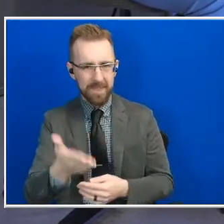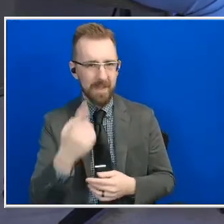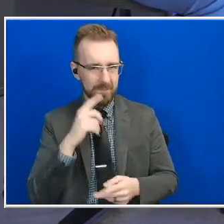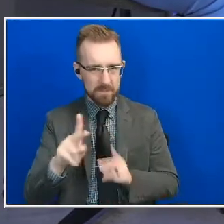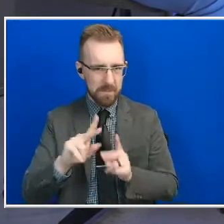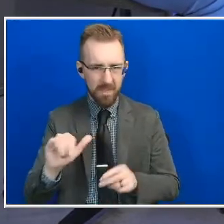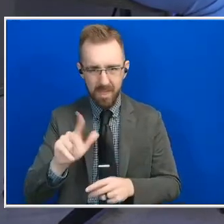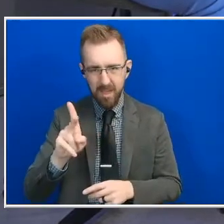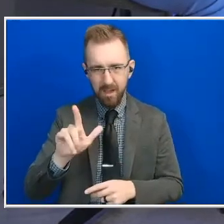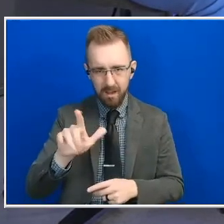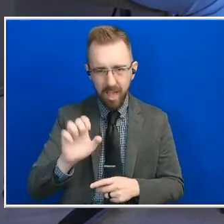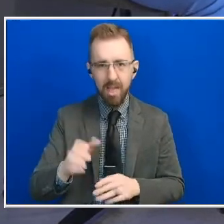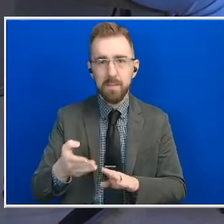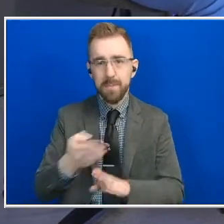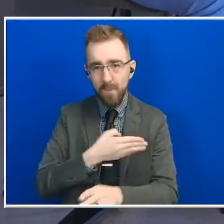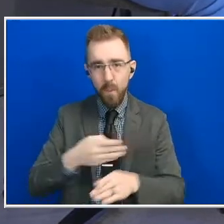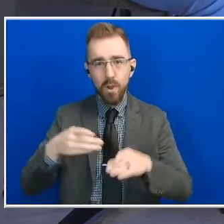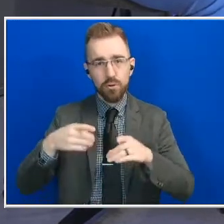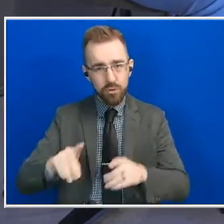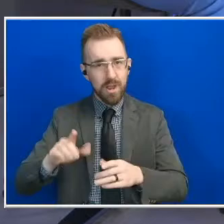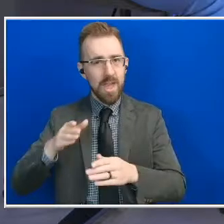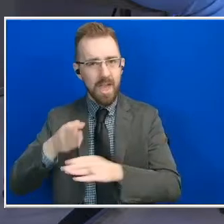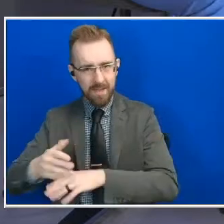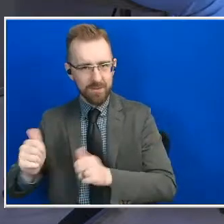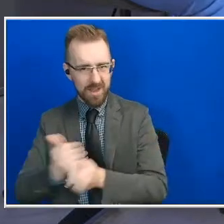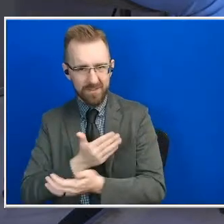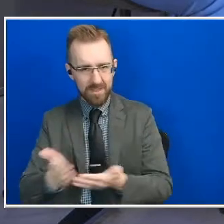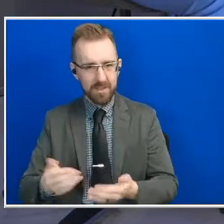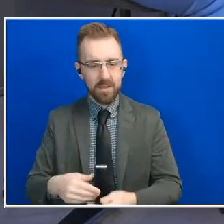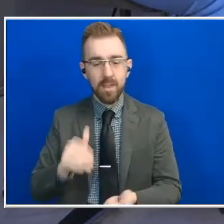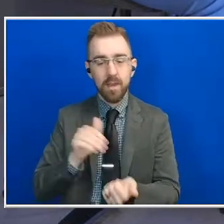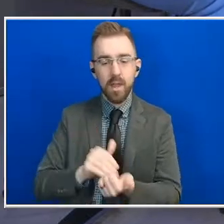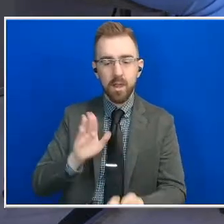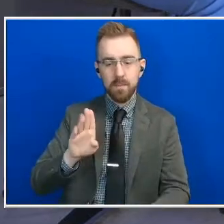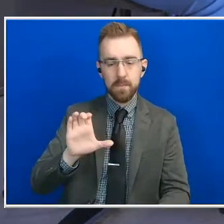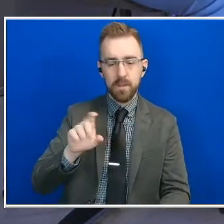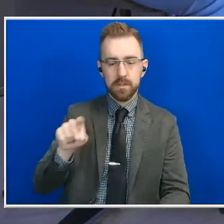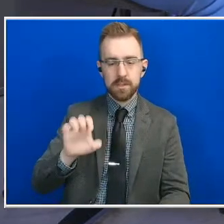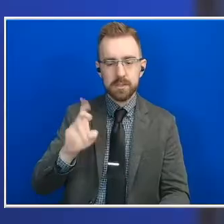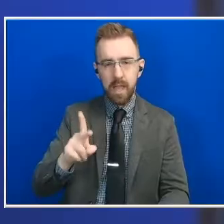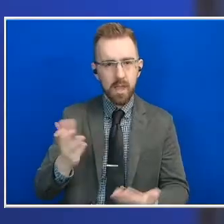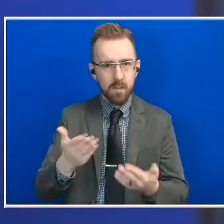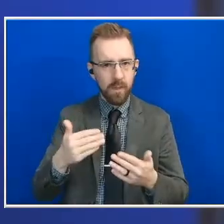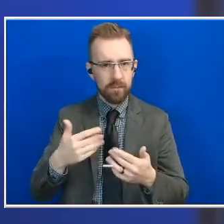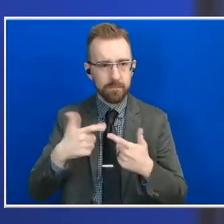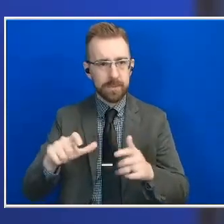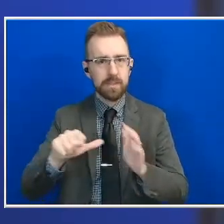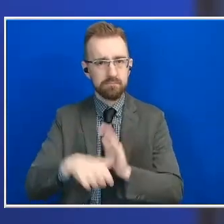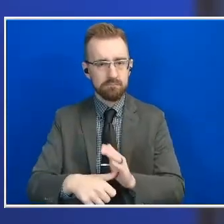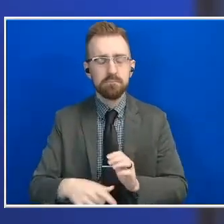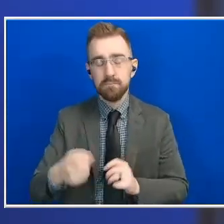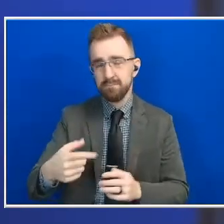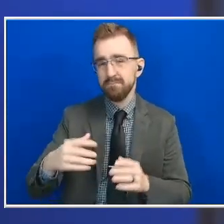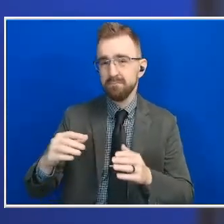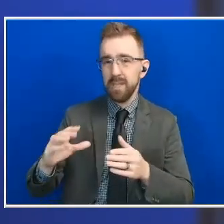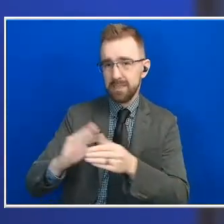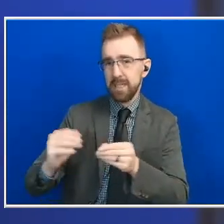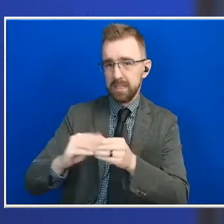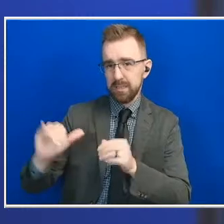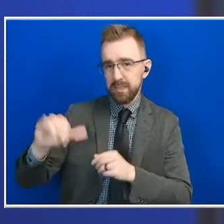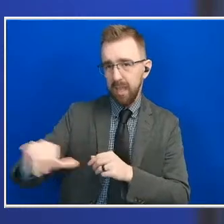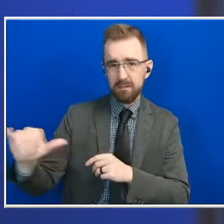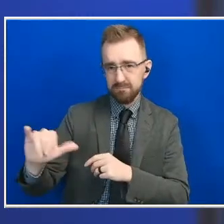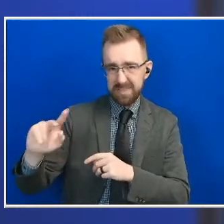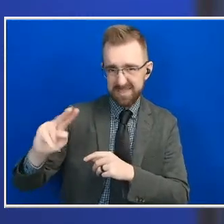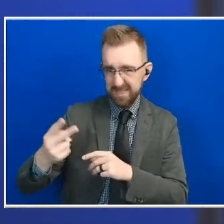during, and after when this is all going on. Dr. Buchek, what's the big takeaway today? I think I'd echo that as well. If you unfortunately get diagnosed with